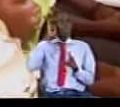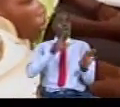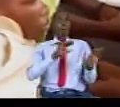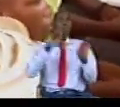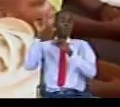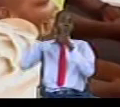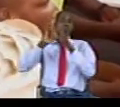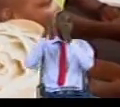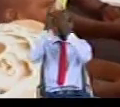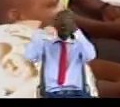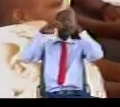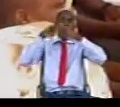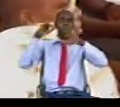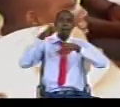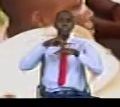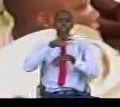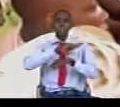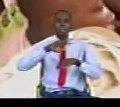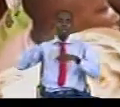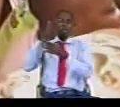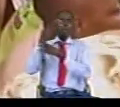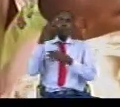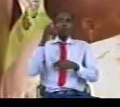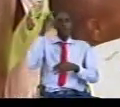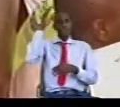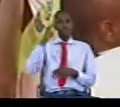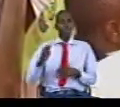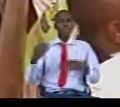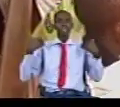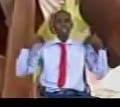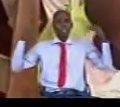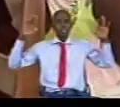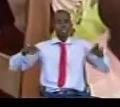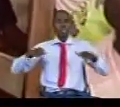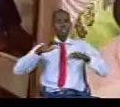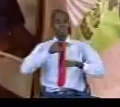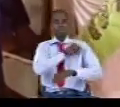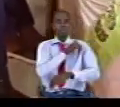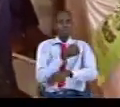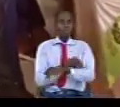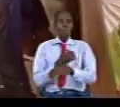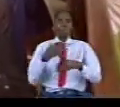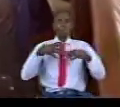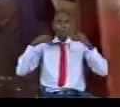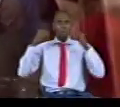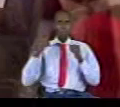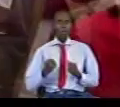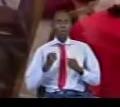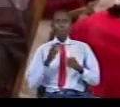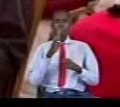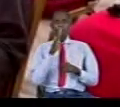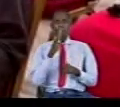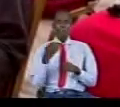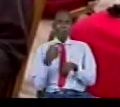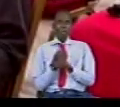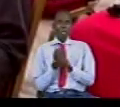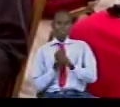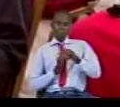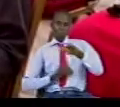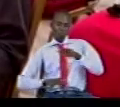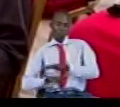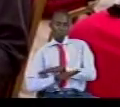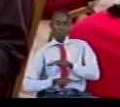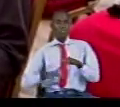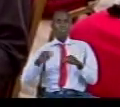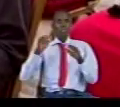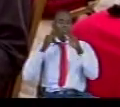of God. Angels and authorities and powers being made subject unto him. We come to